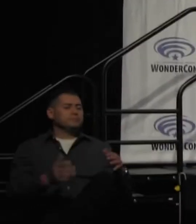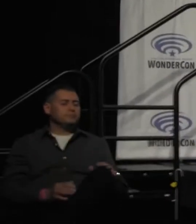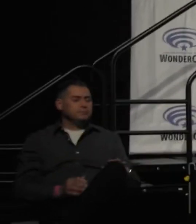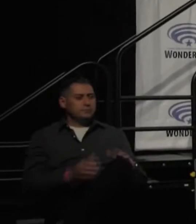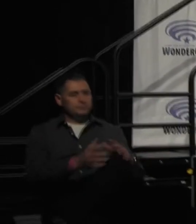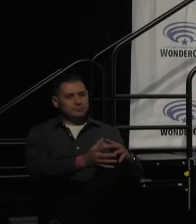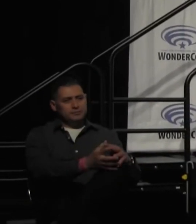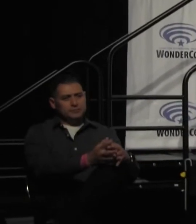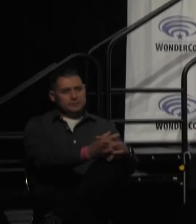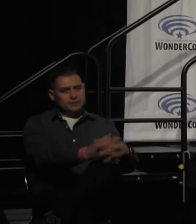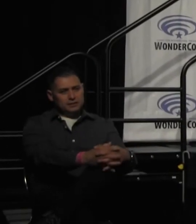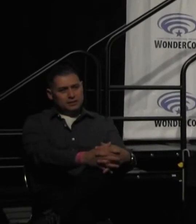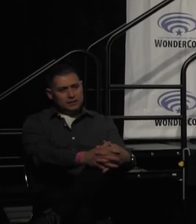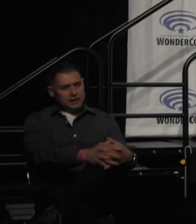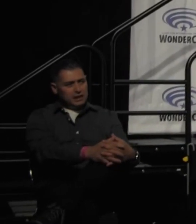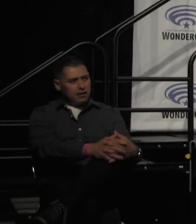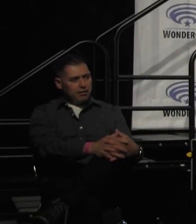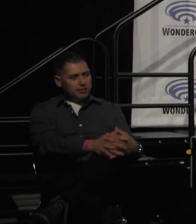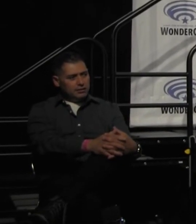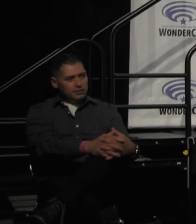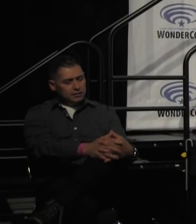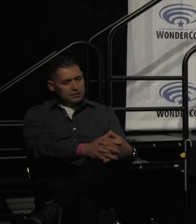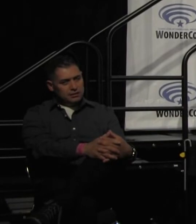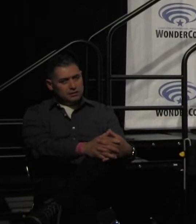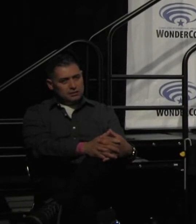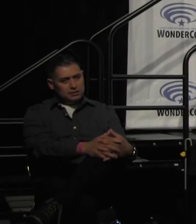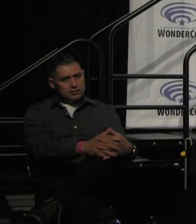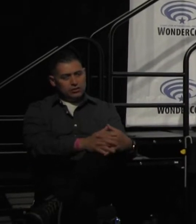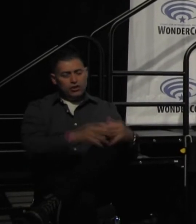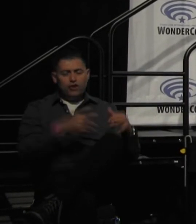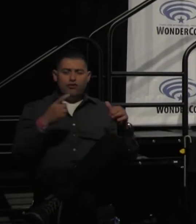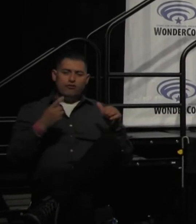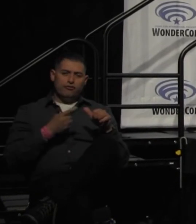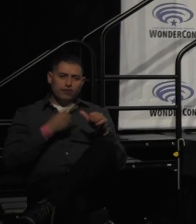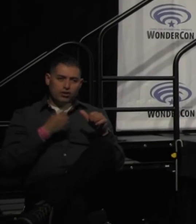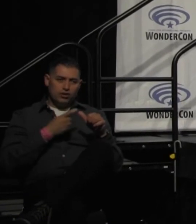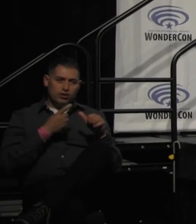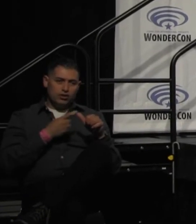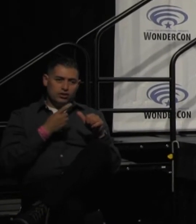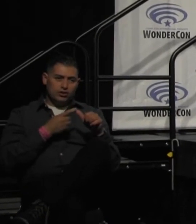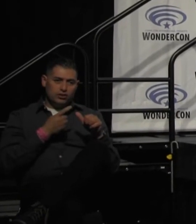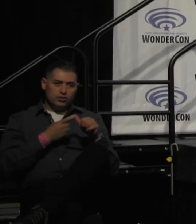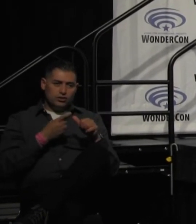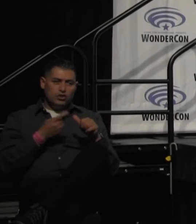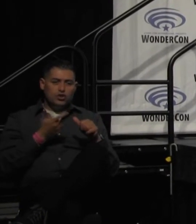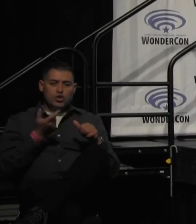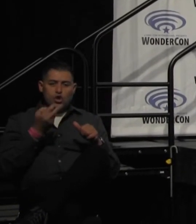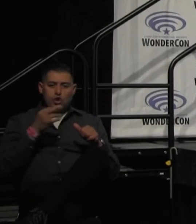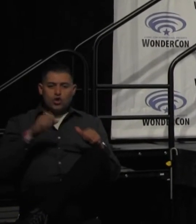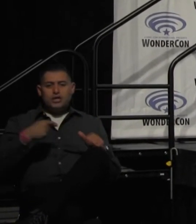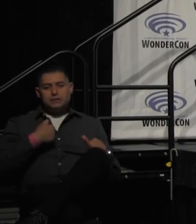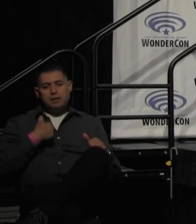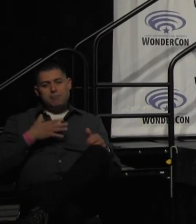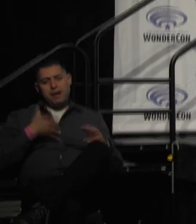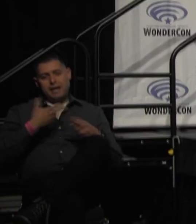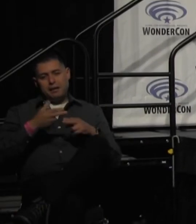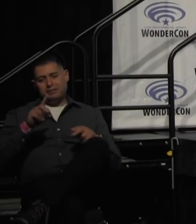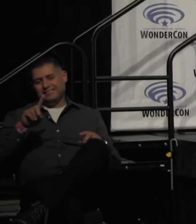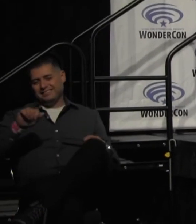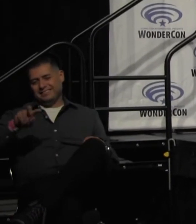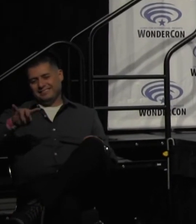hanging with us. This is really cool. Yeah, I just want to say first that you cursed me. My name is Dave.